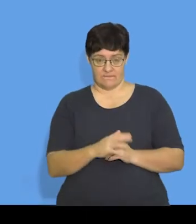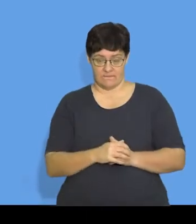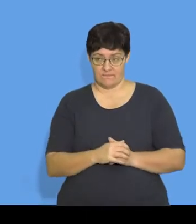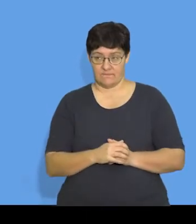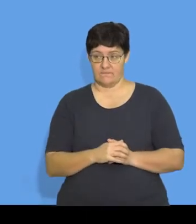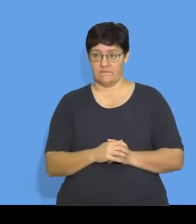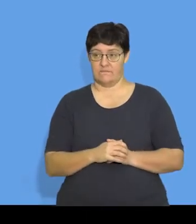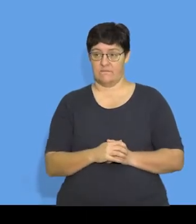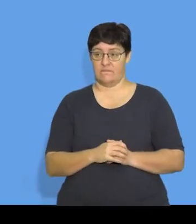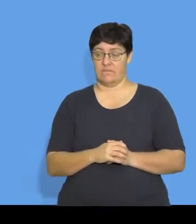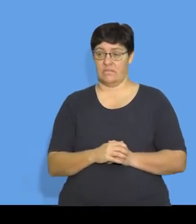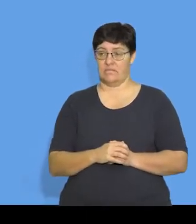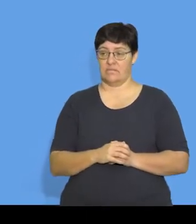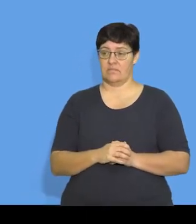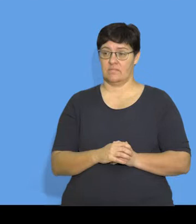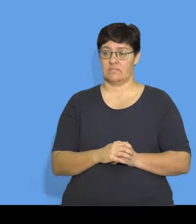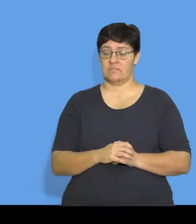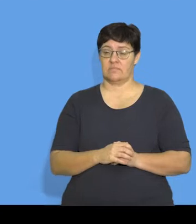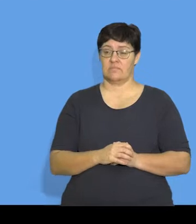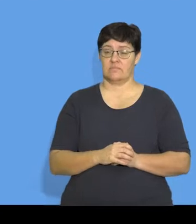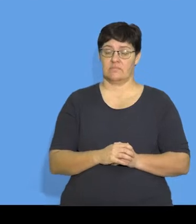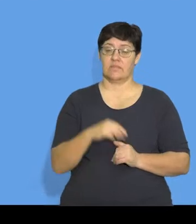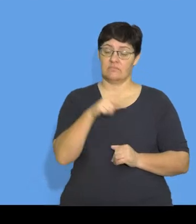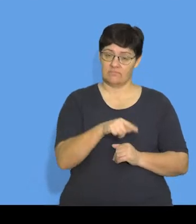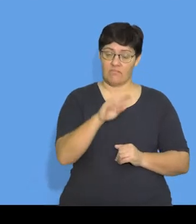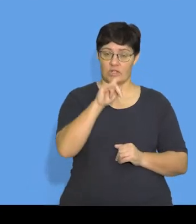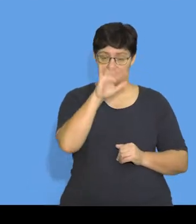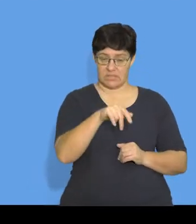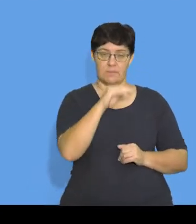that velocity is going to be 5.